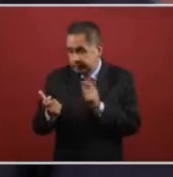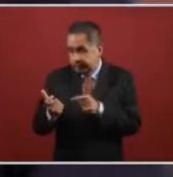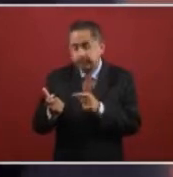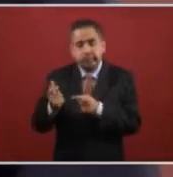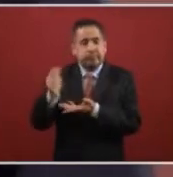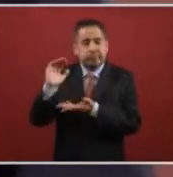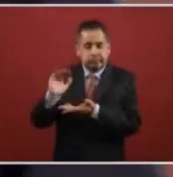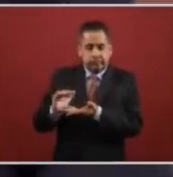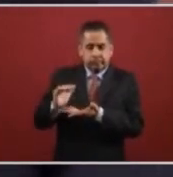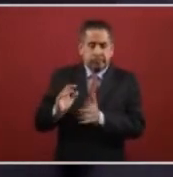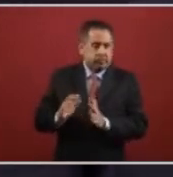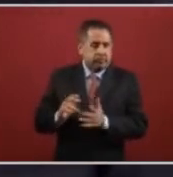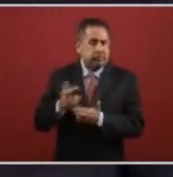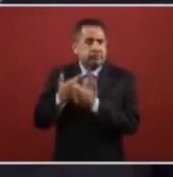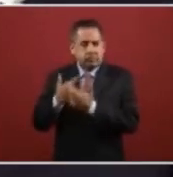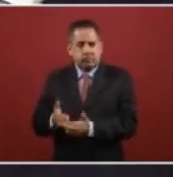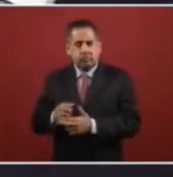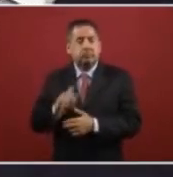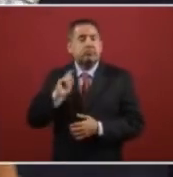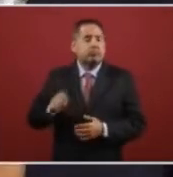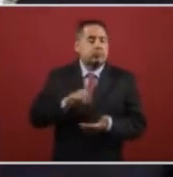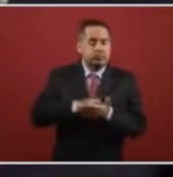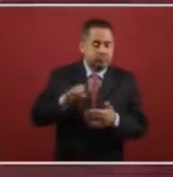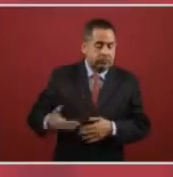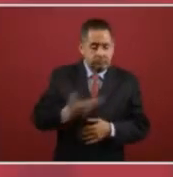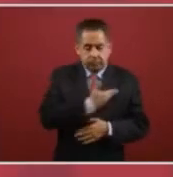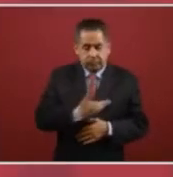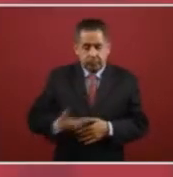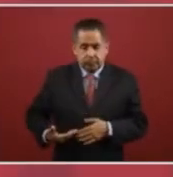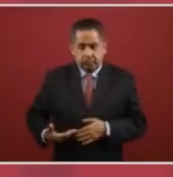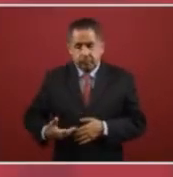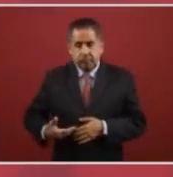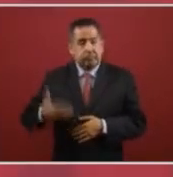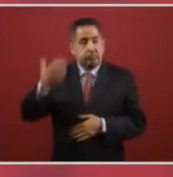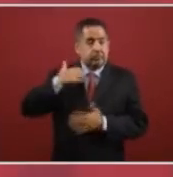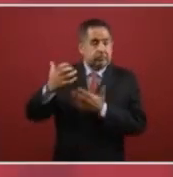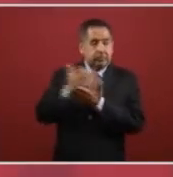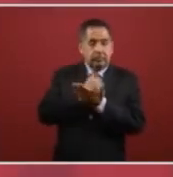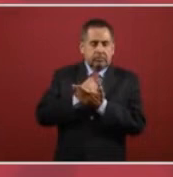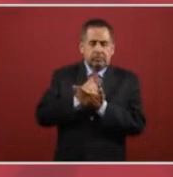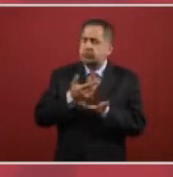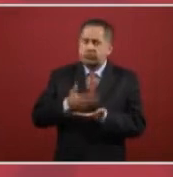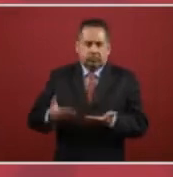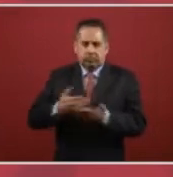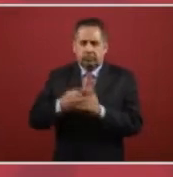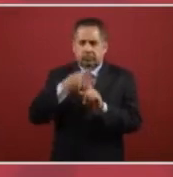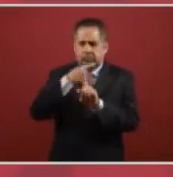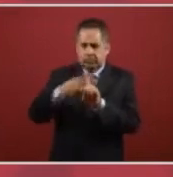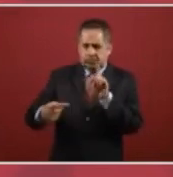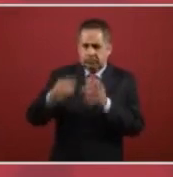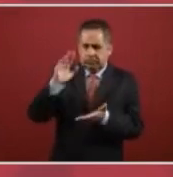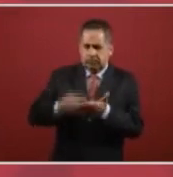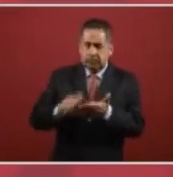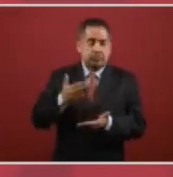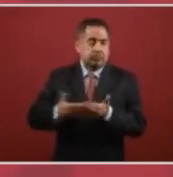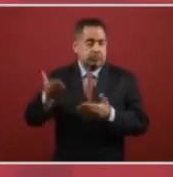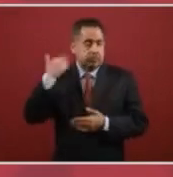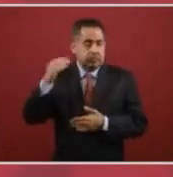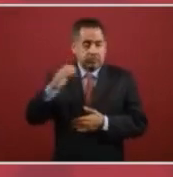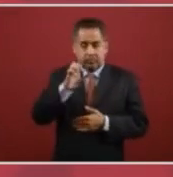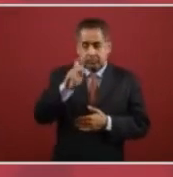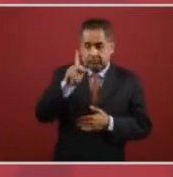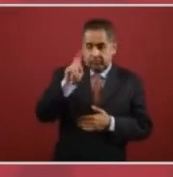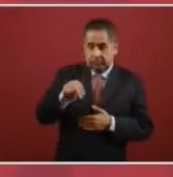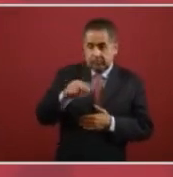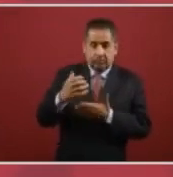What is austerity? It's that the president, that he makes less than half than